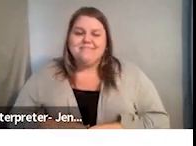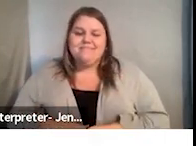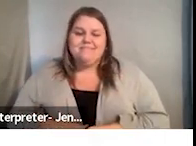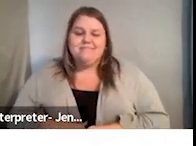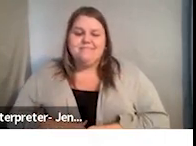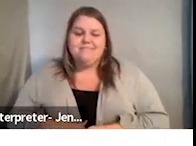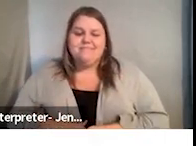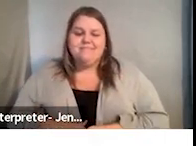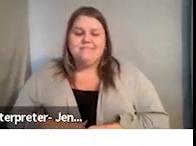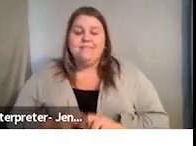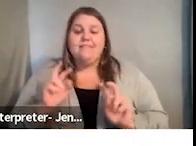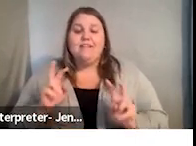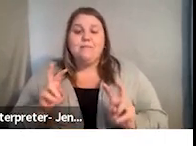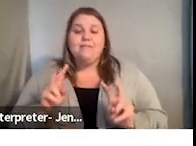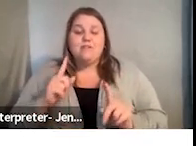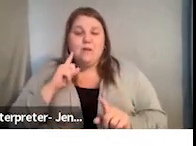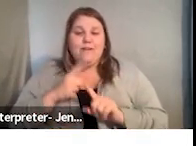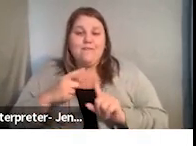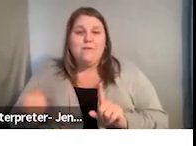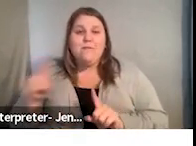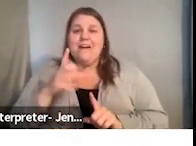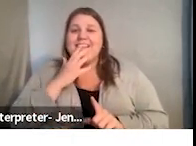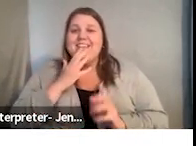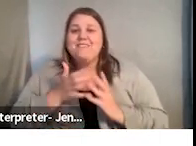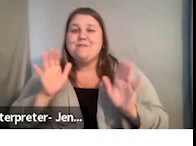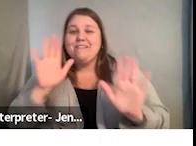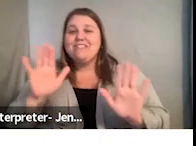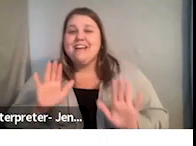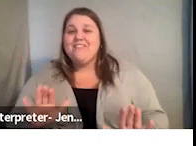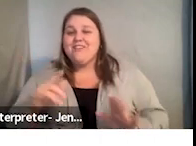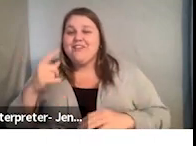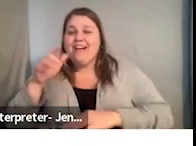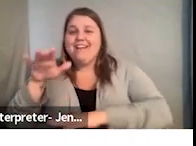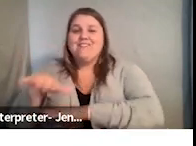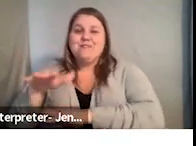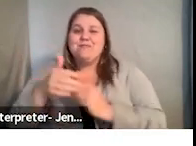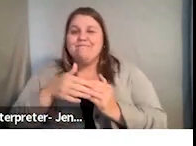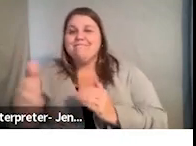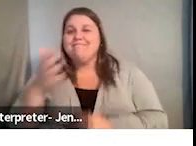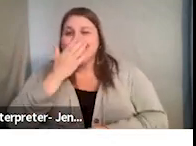I'm looking forward to hearing from you all. Thank you so much and have a great afternoon.